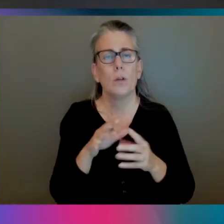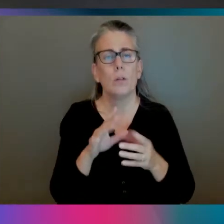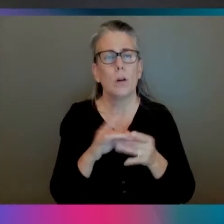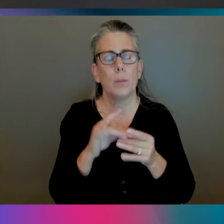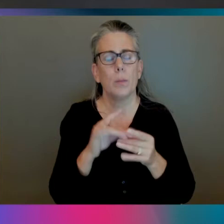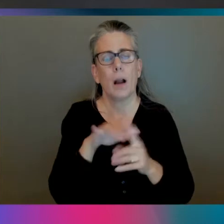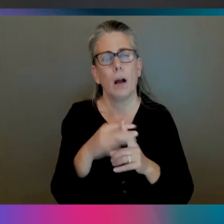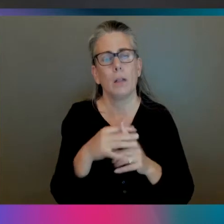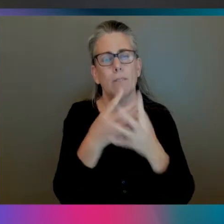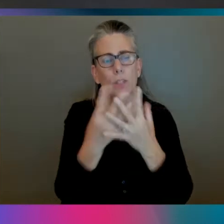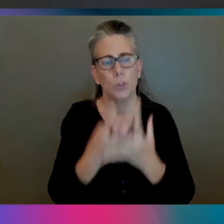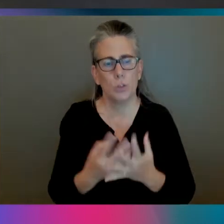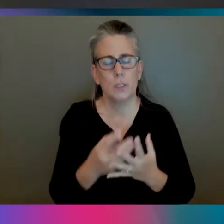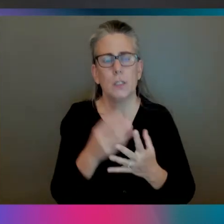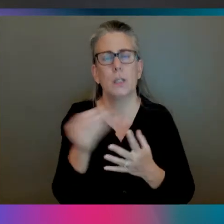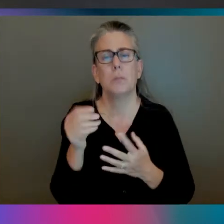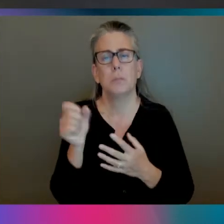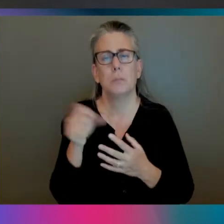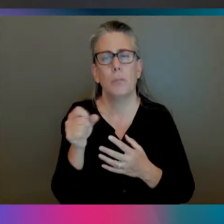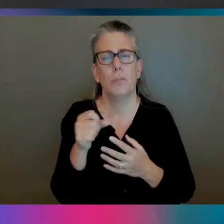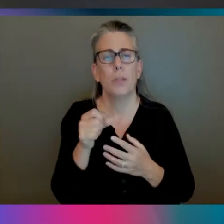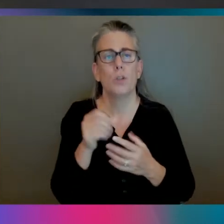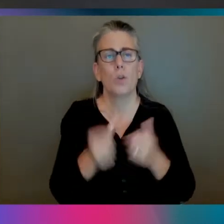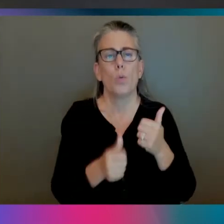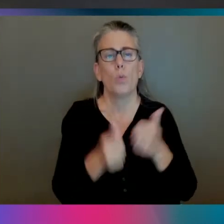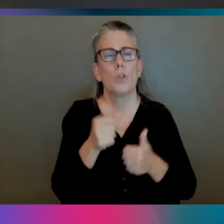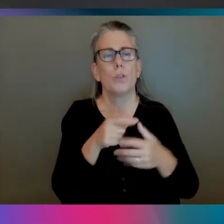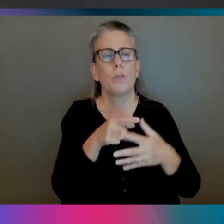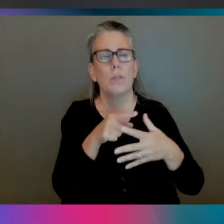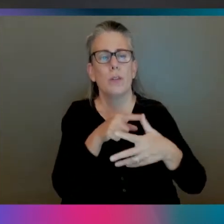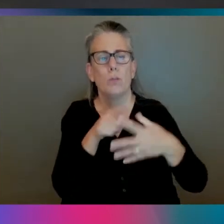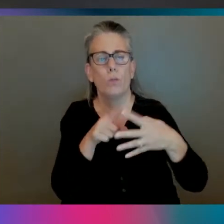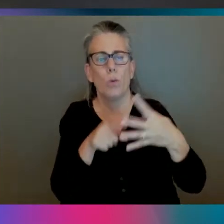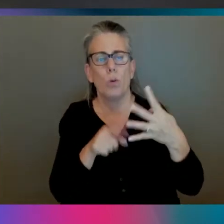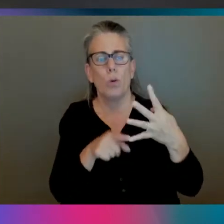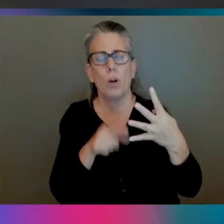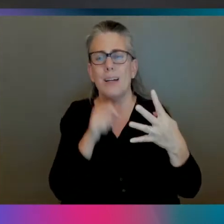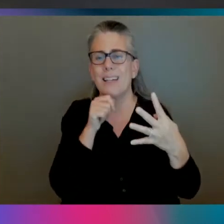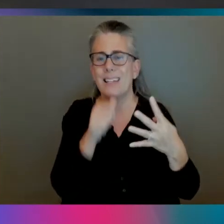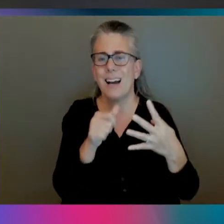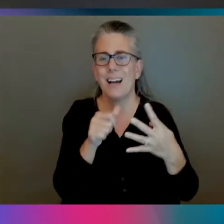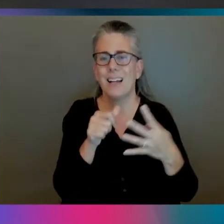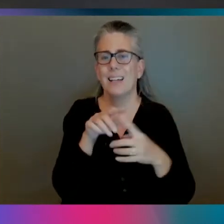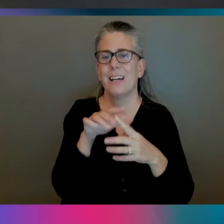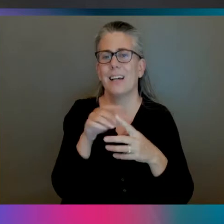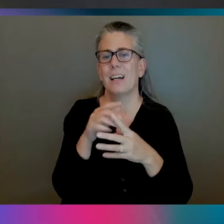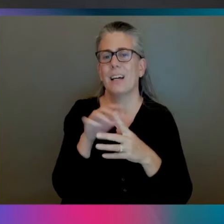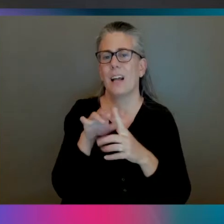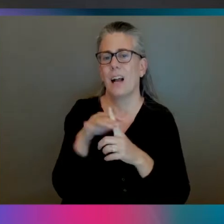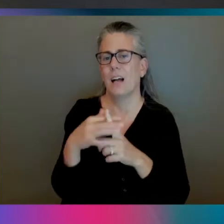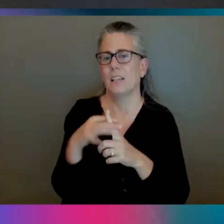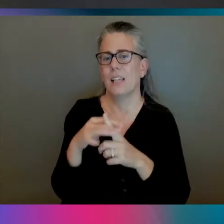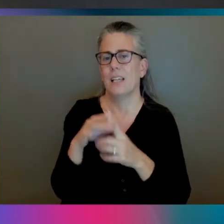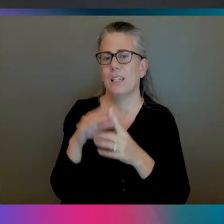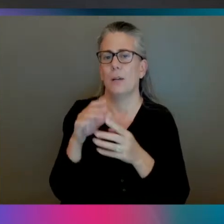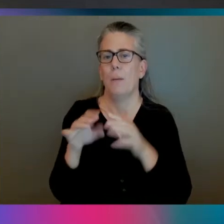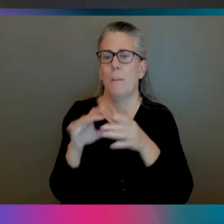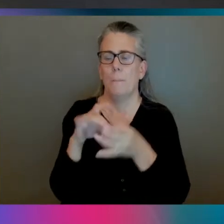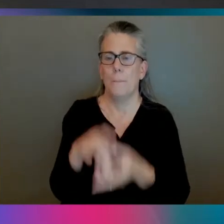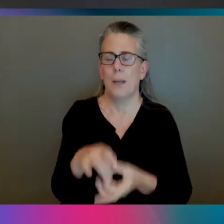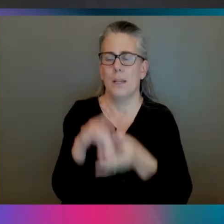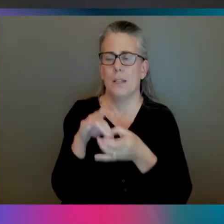Right. So which of these is not content-based filtering? And you can probably figure out the answer by